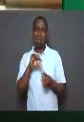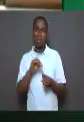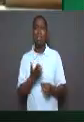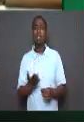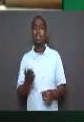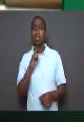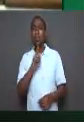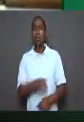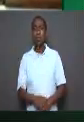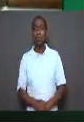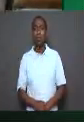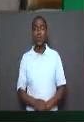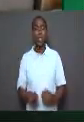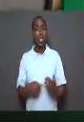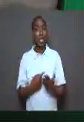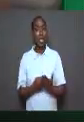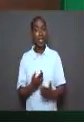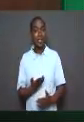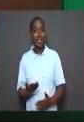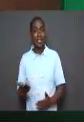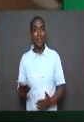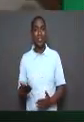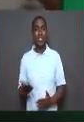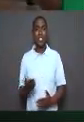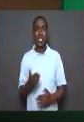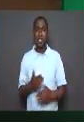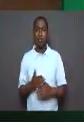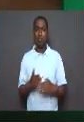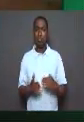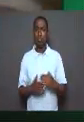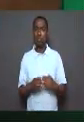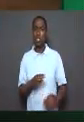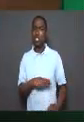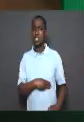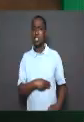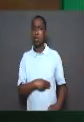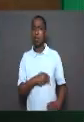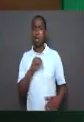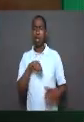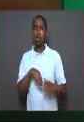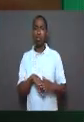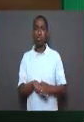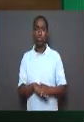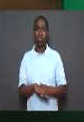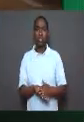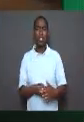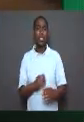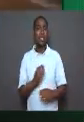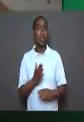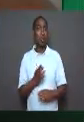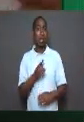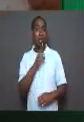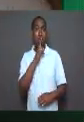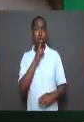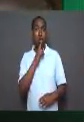substance. This substance builds up in your lungs and prohibits the